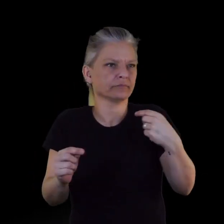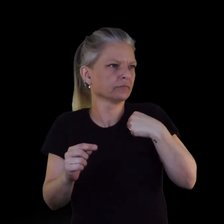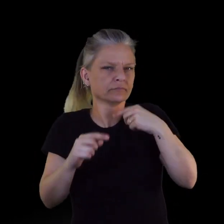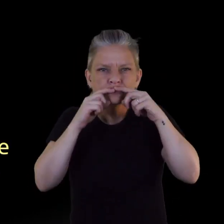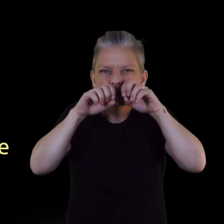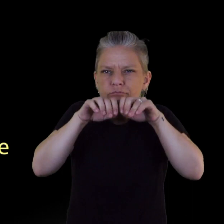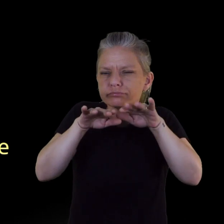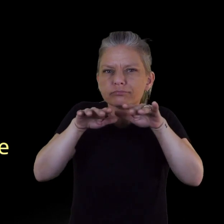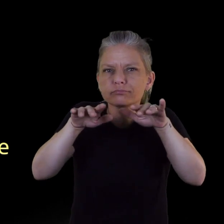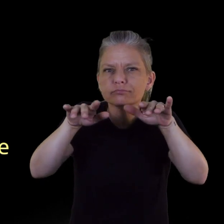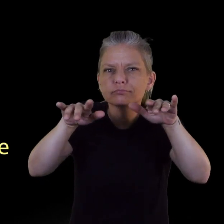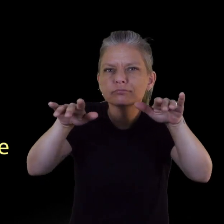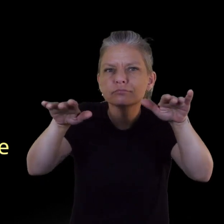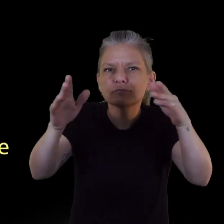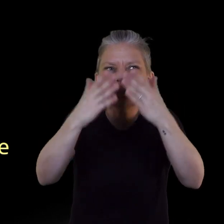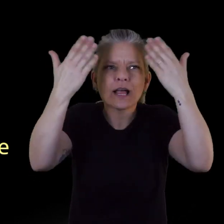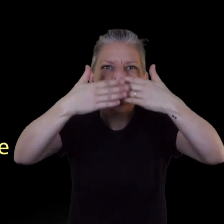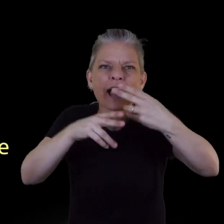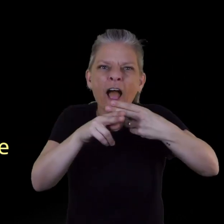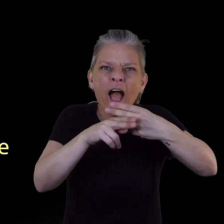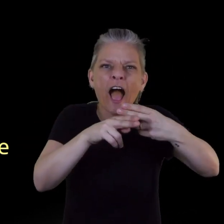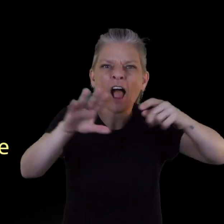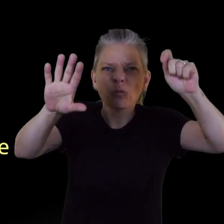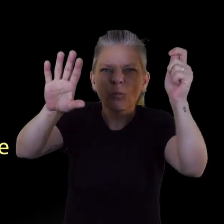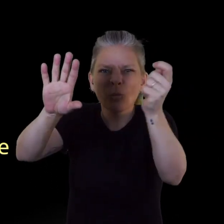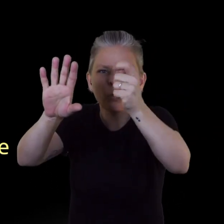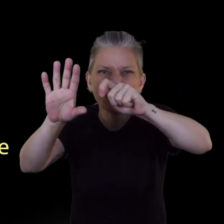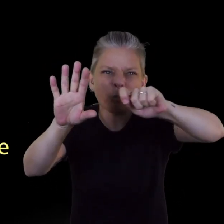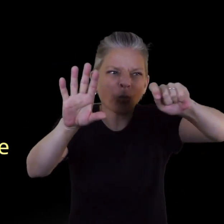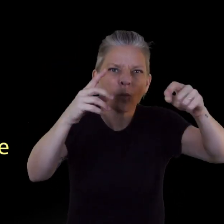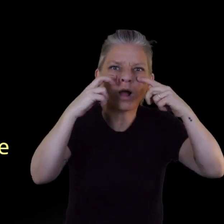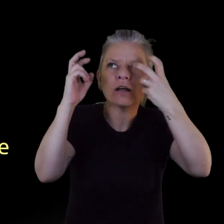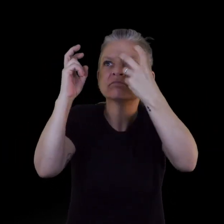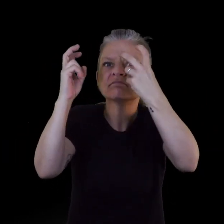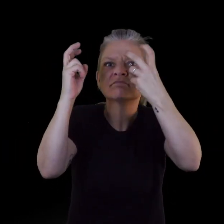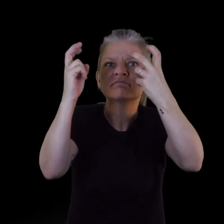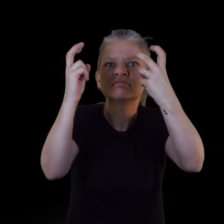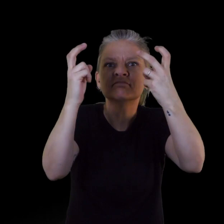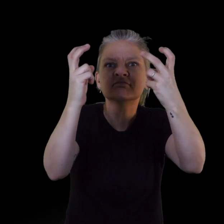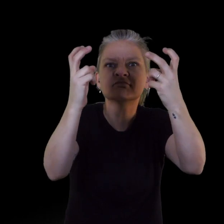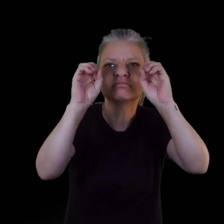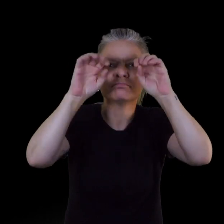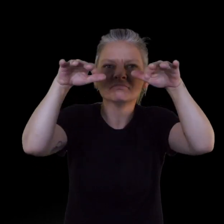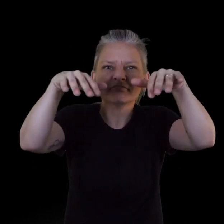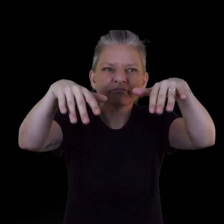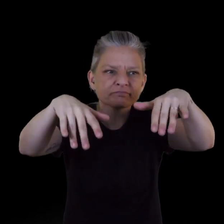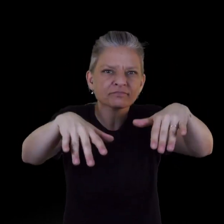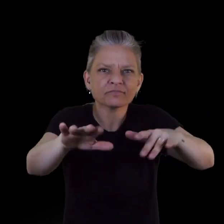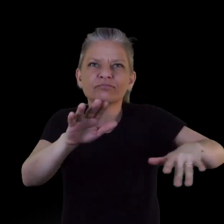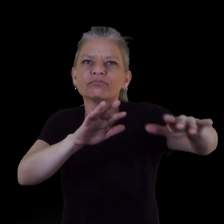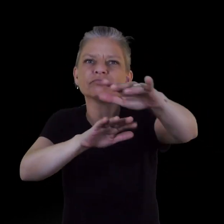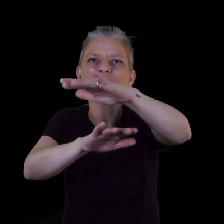night. The knife air pours to cleave eyes from white slate, then darts across the glass